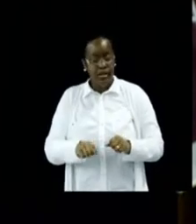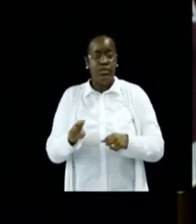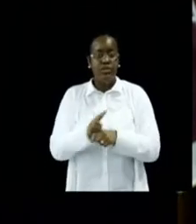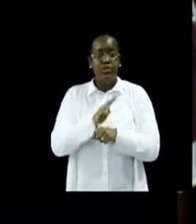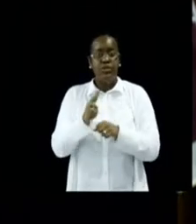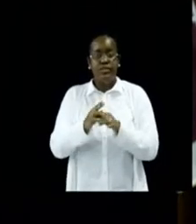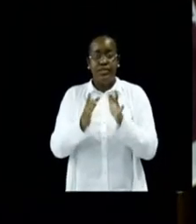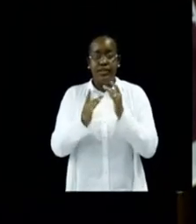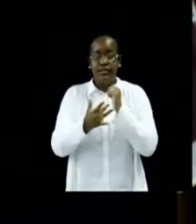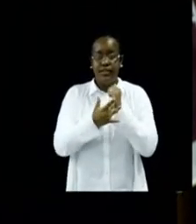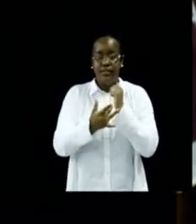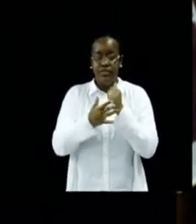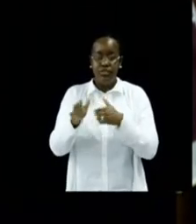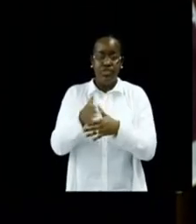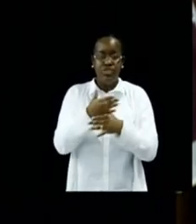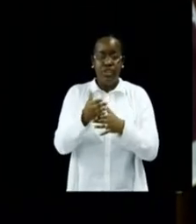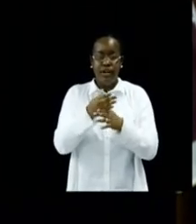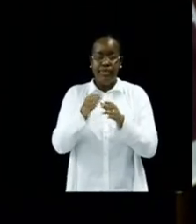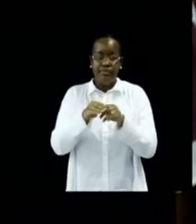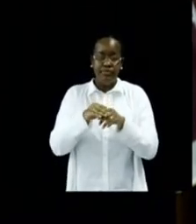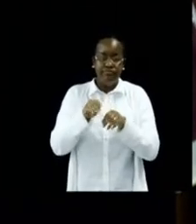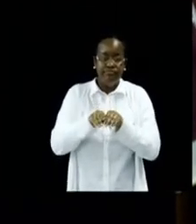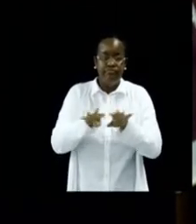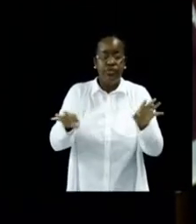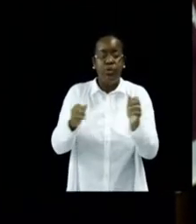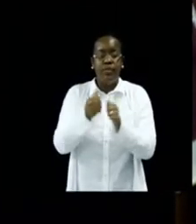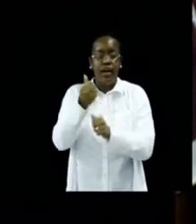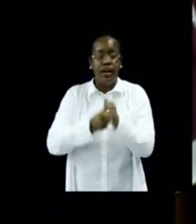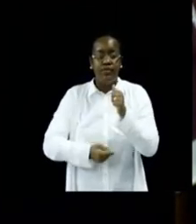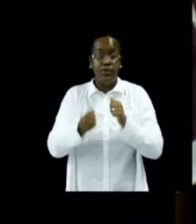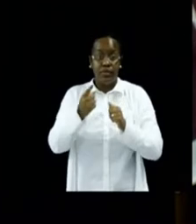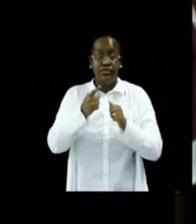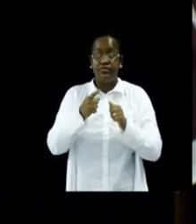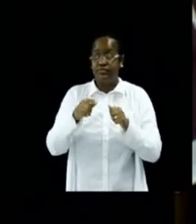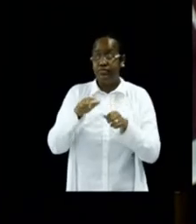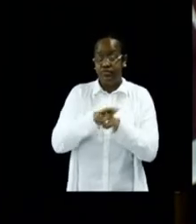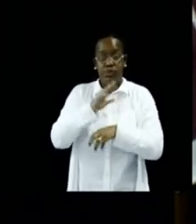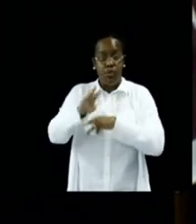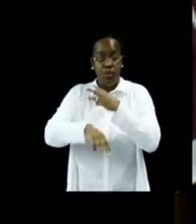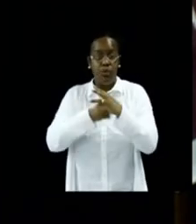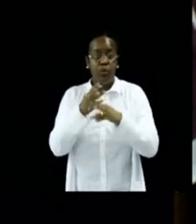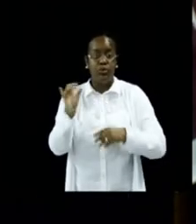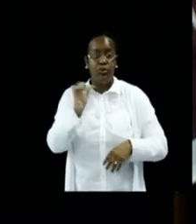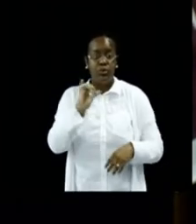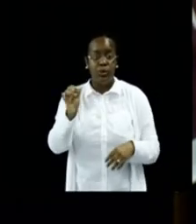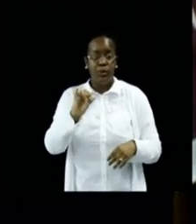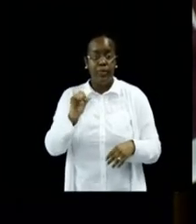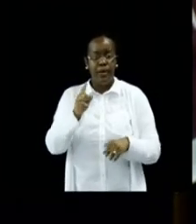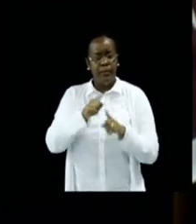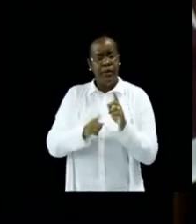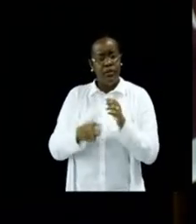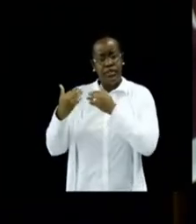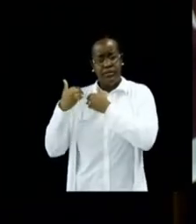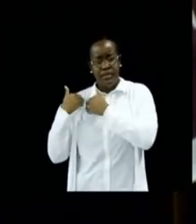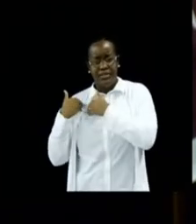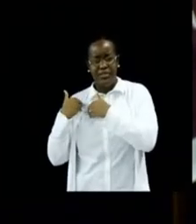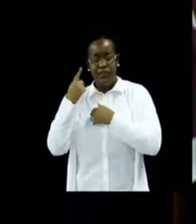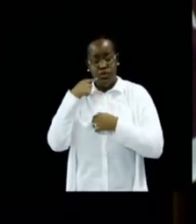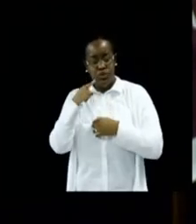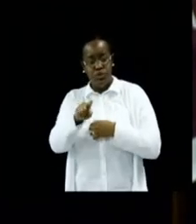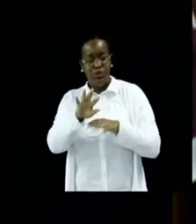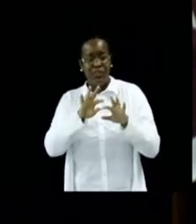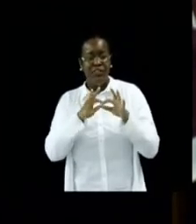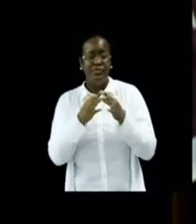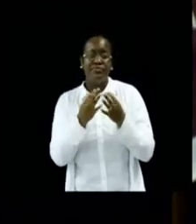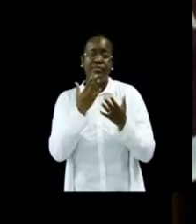world. But health and safety is our responsibility to you and your families. Thanks to everyone for